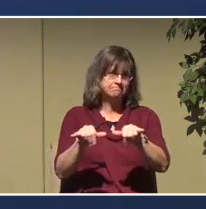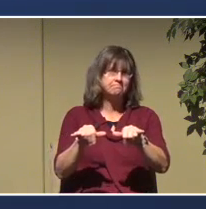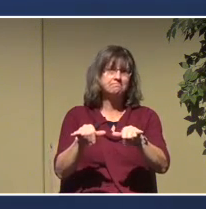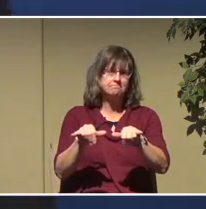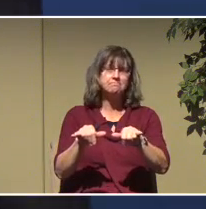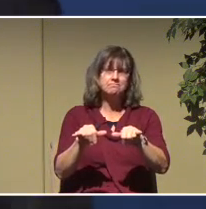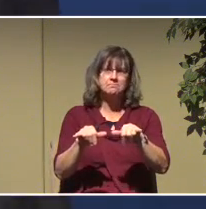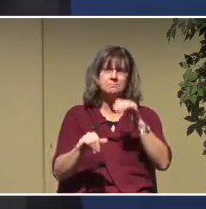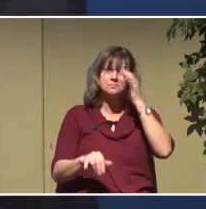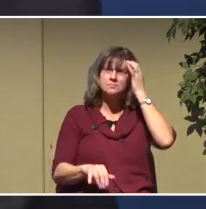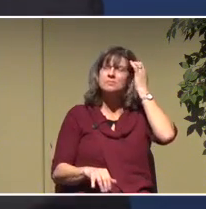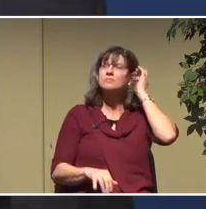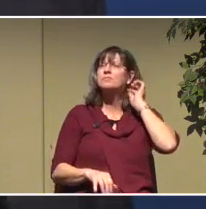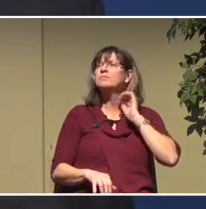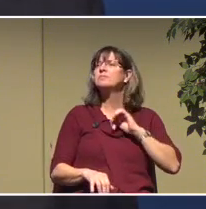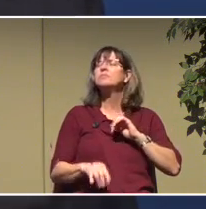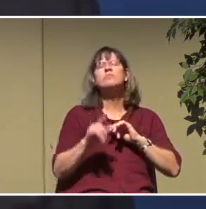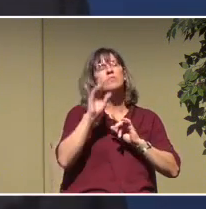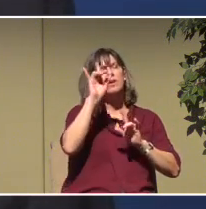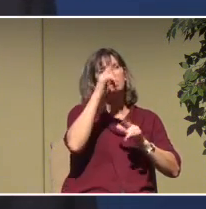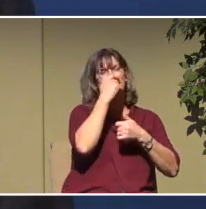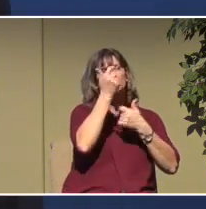Now here's the interesting thing about that,